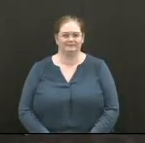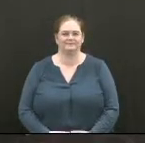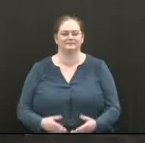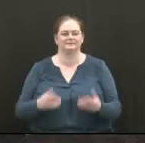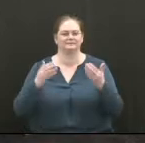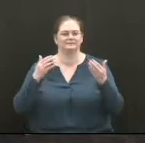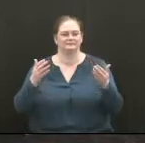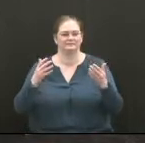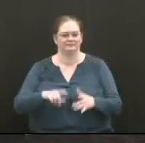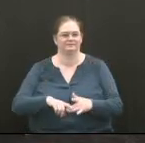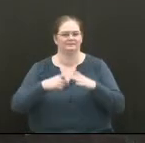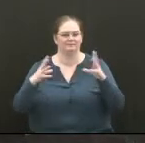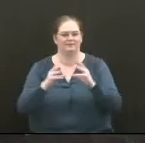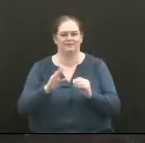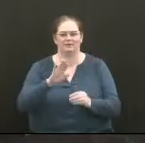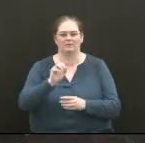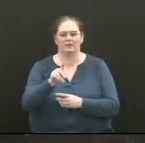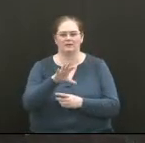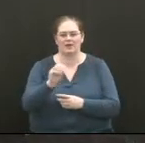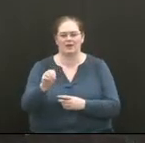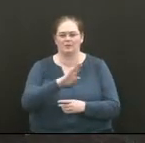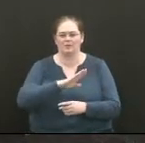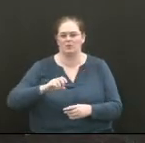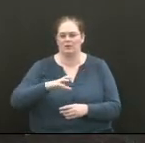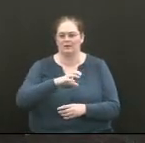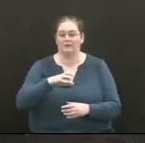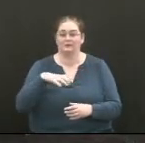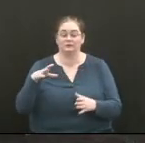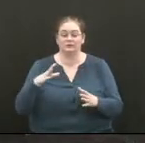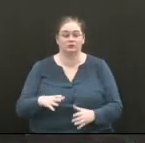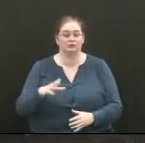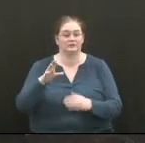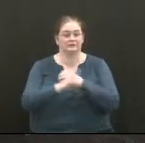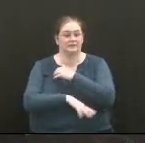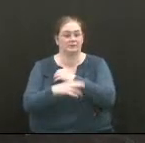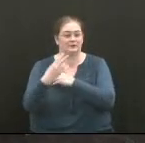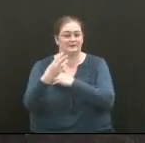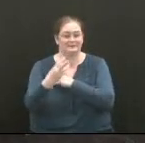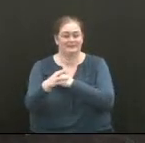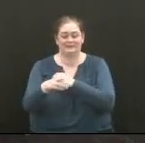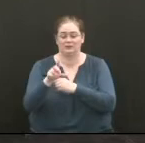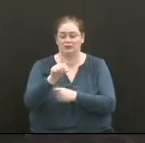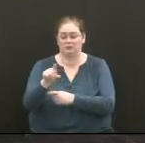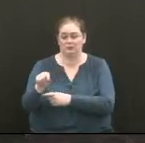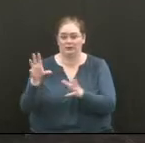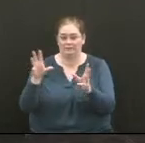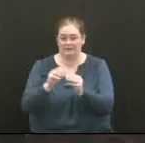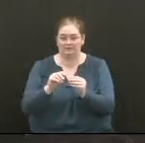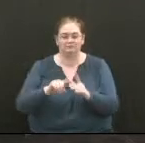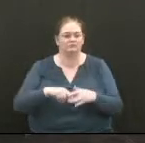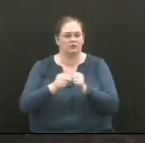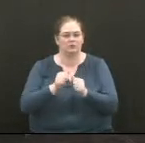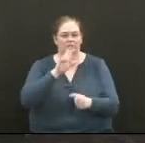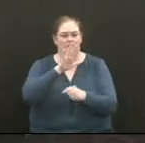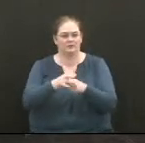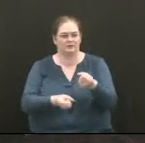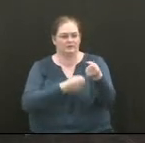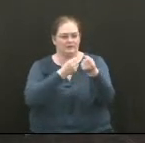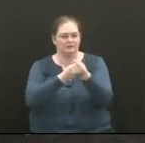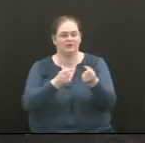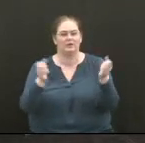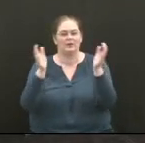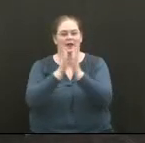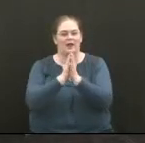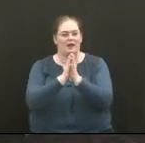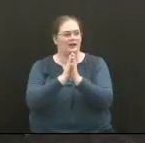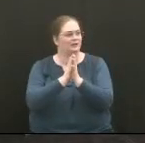Okay, call the meeting of the Bucks County Board of Commissioners, September 16th, 2020 meeting. I'd like to begin with the Pledge of Allegiance, and I would ask